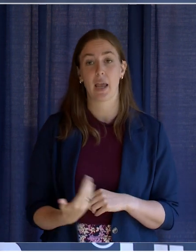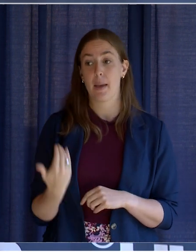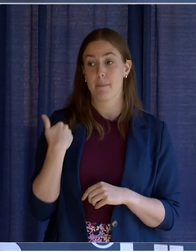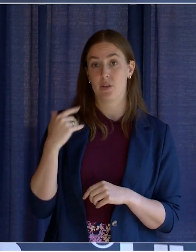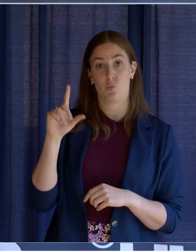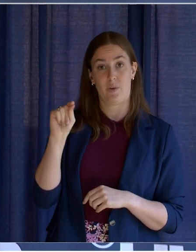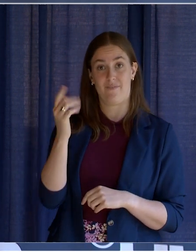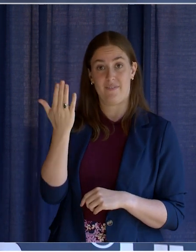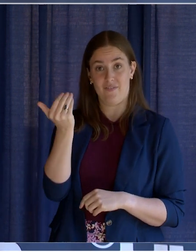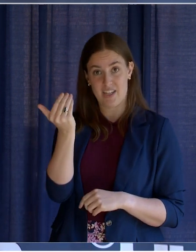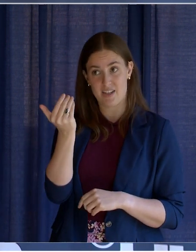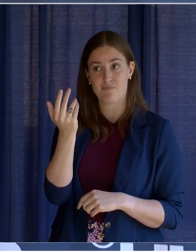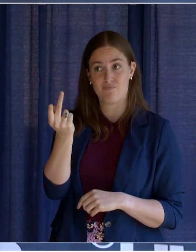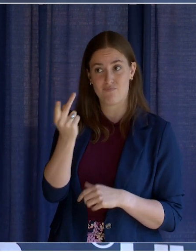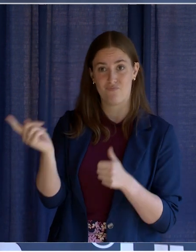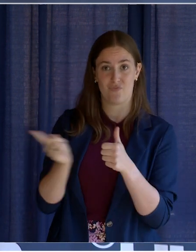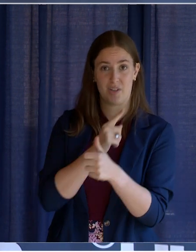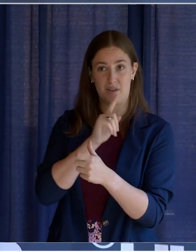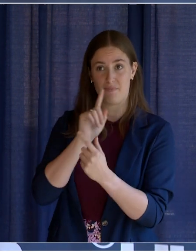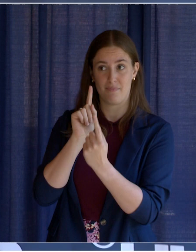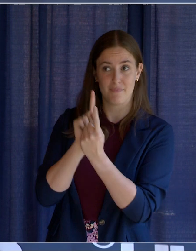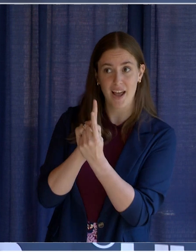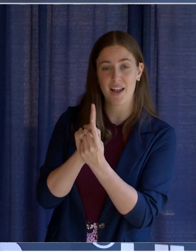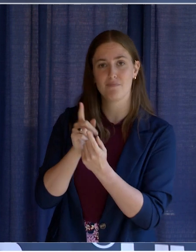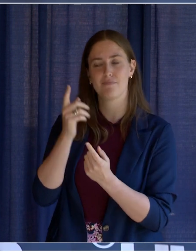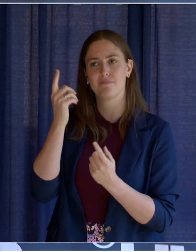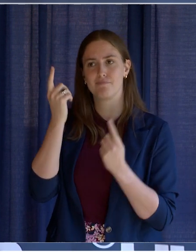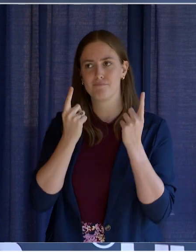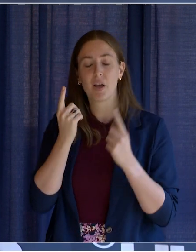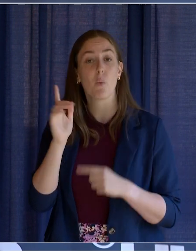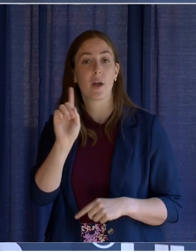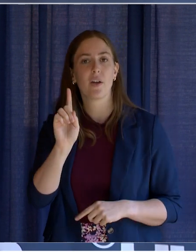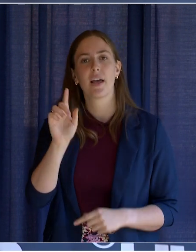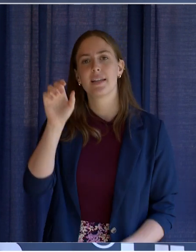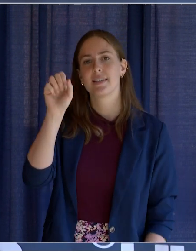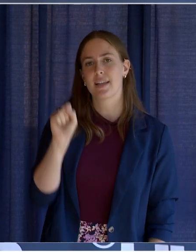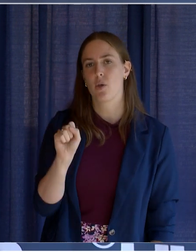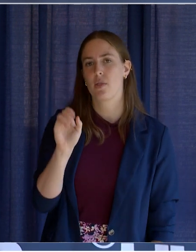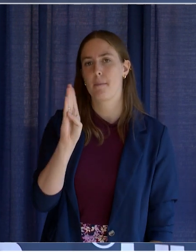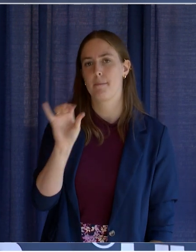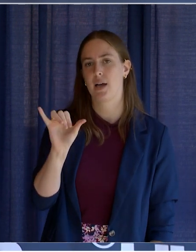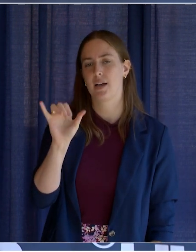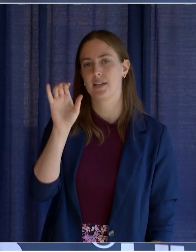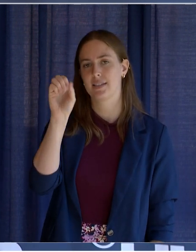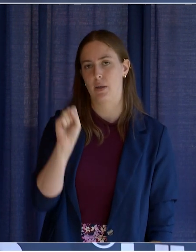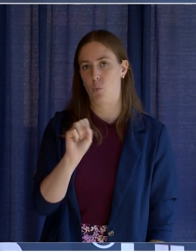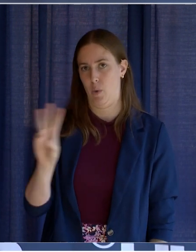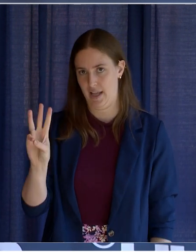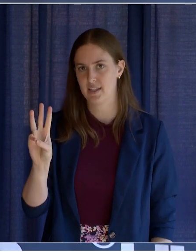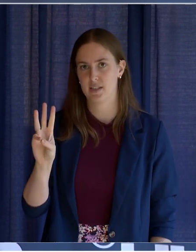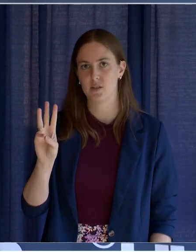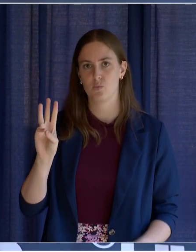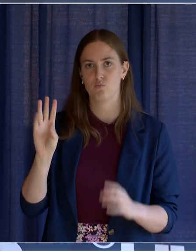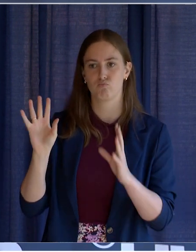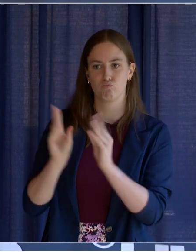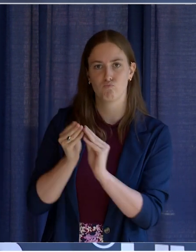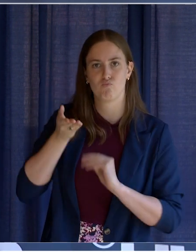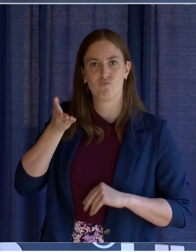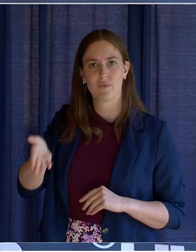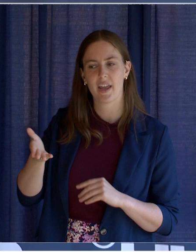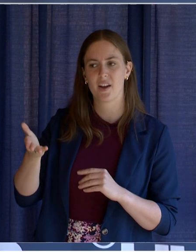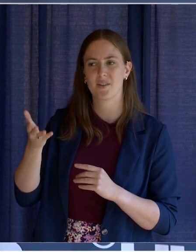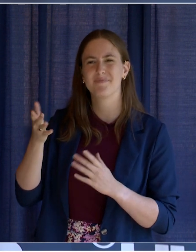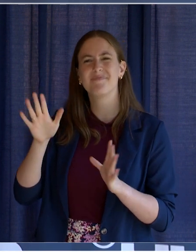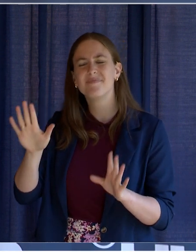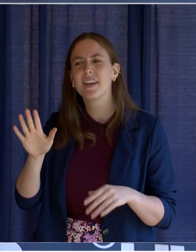you helped us with our activation in South by Southwest, is to tell everybody else, we're more than the Capitol and the White